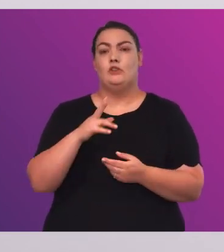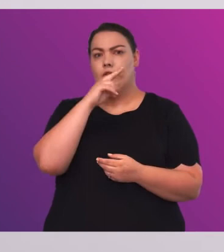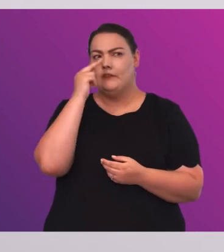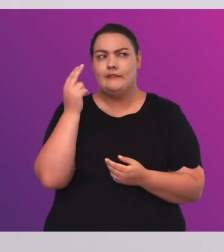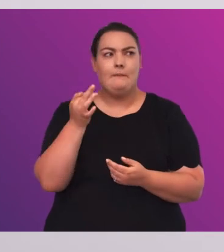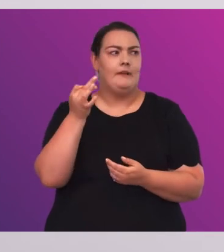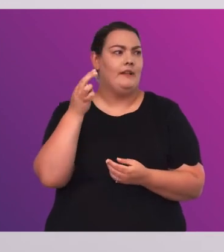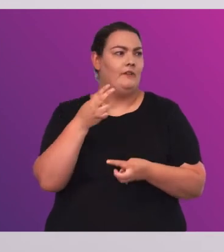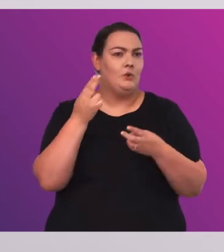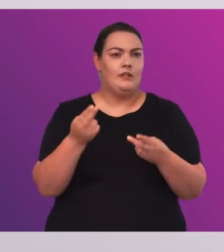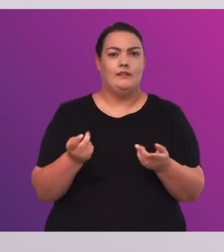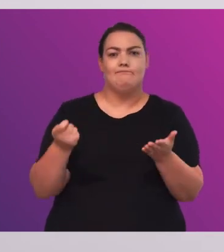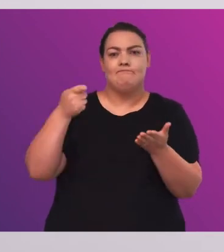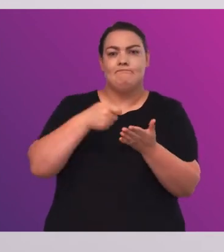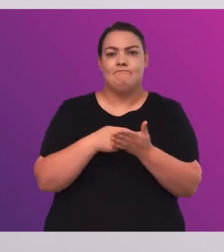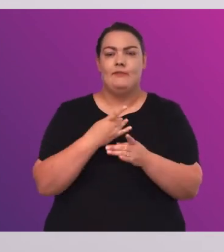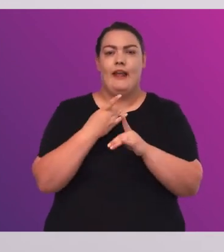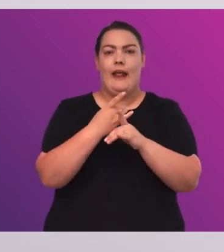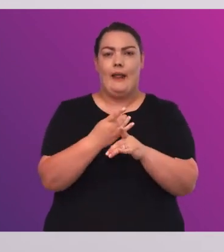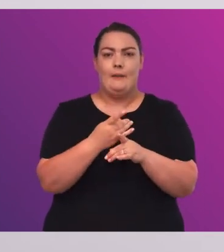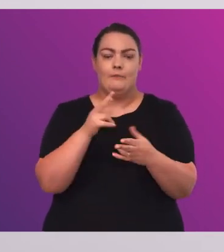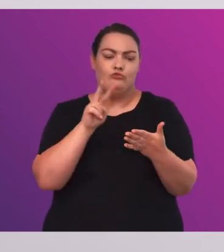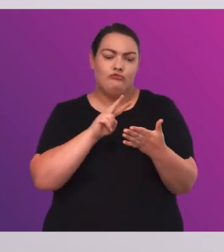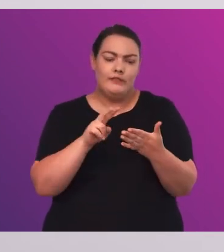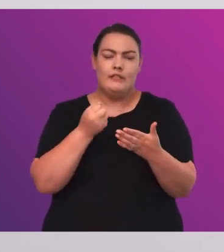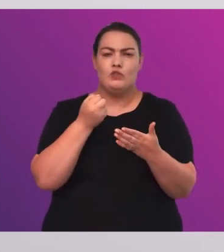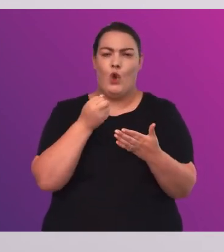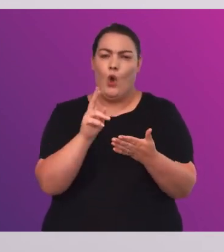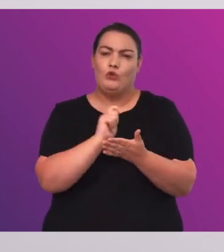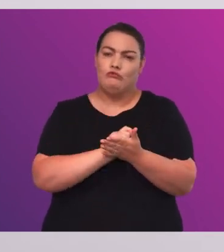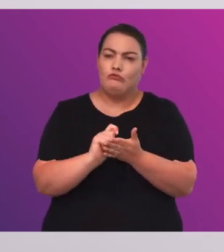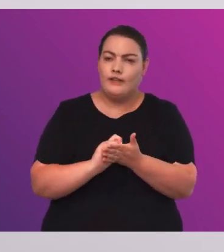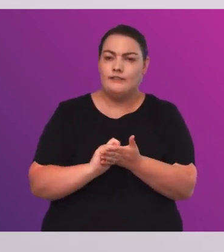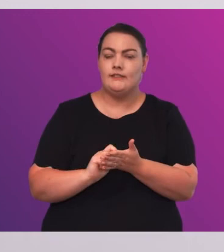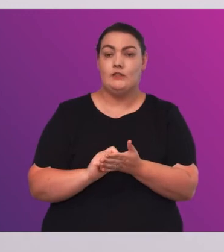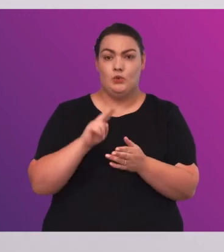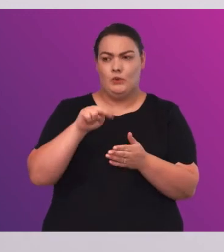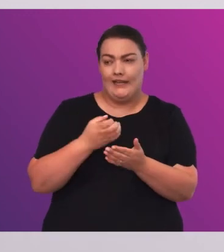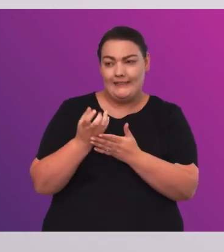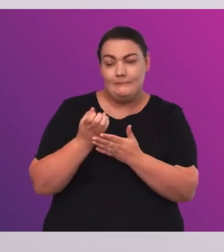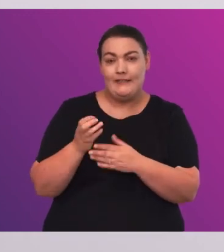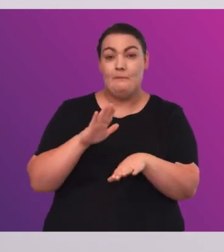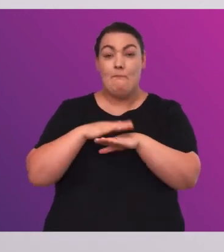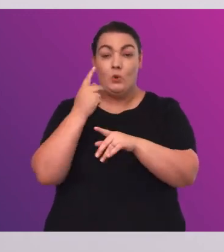to read or write, or if you would like to bring a trusted friend or family member with you.